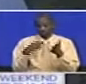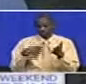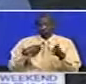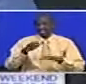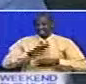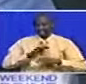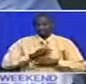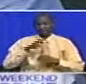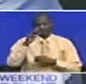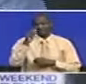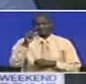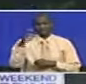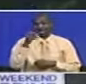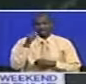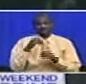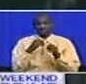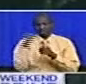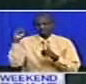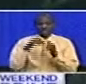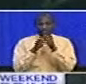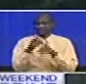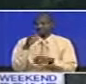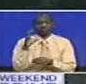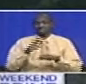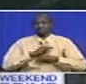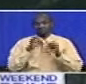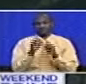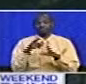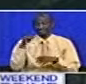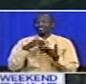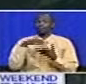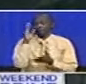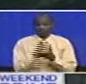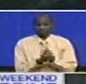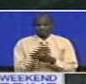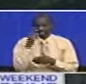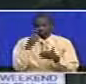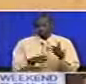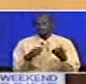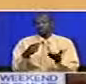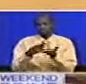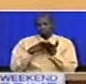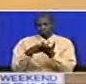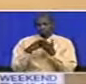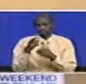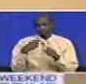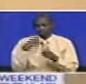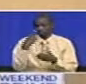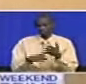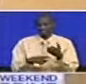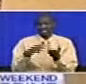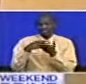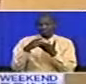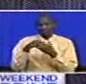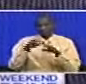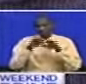enough for the rebel leader. The former vice president says he wants more: structured mediation talks, a leveled negotiation